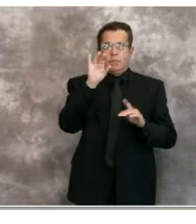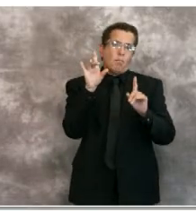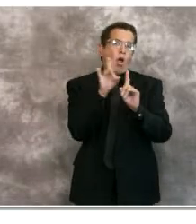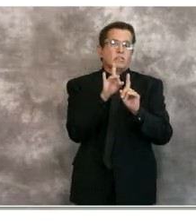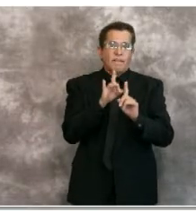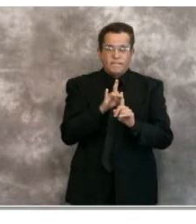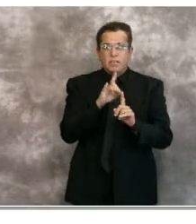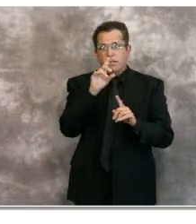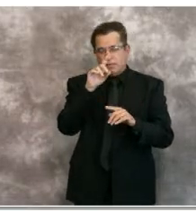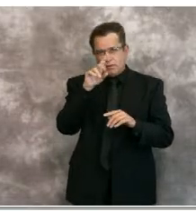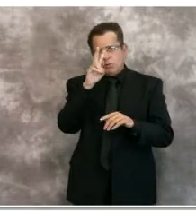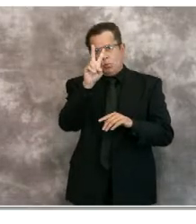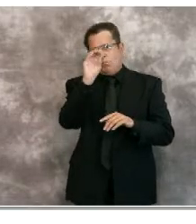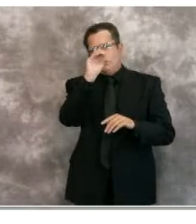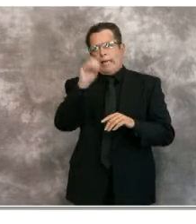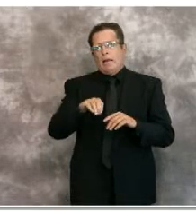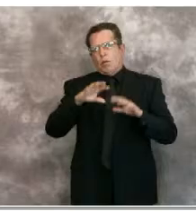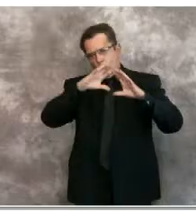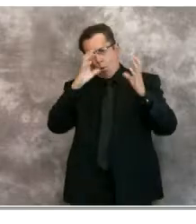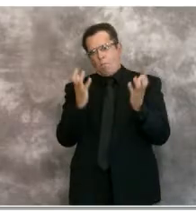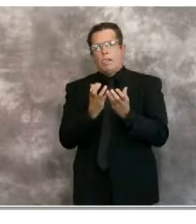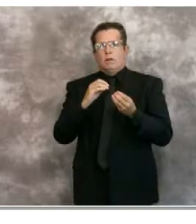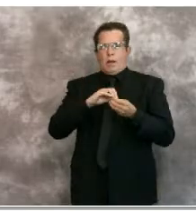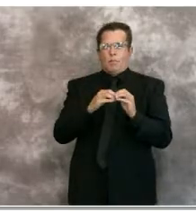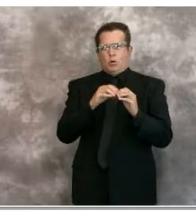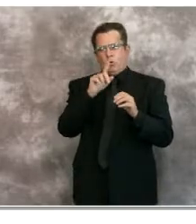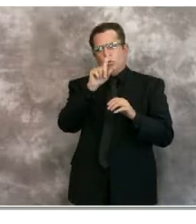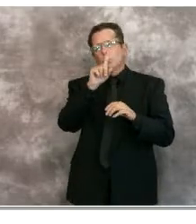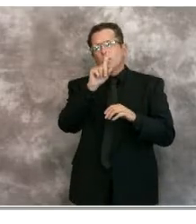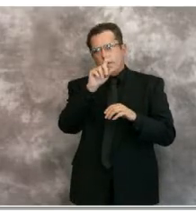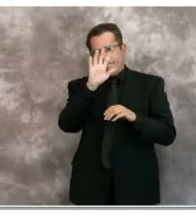positive cases, which is 2% of the global number, and includes